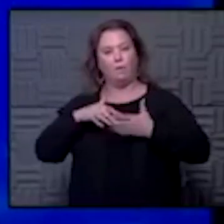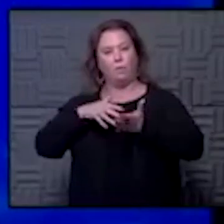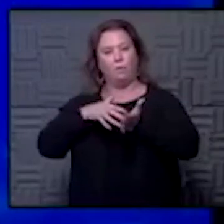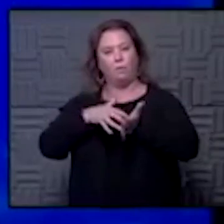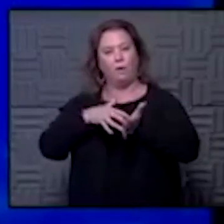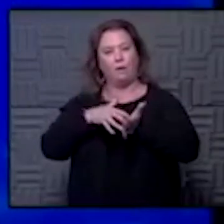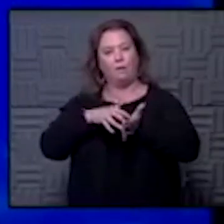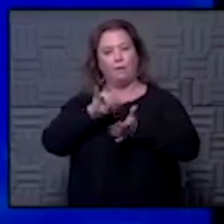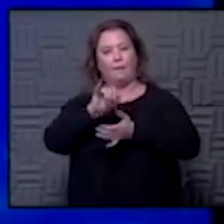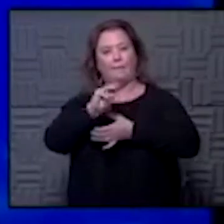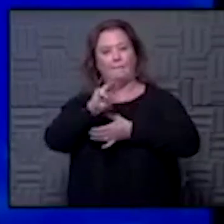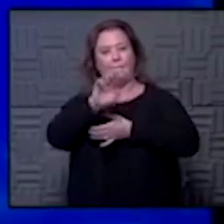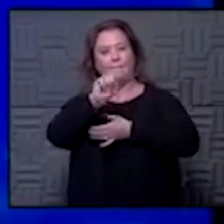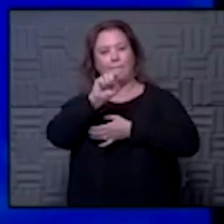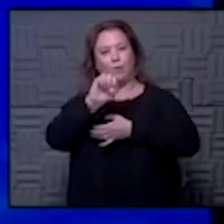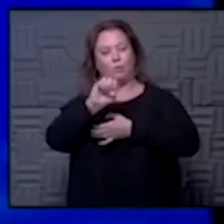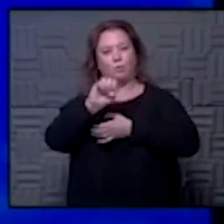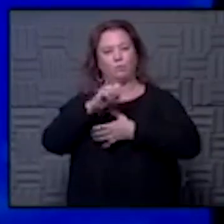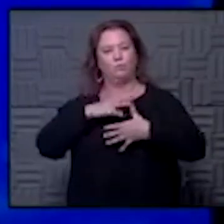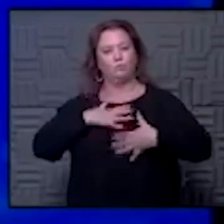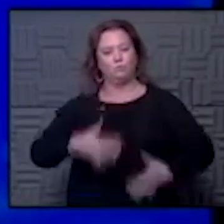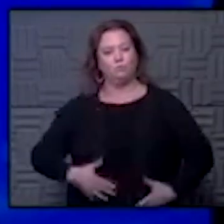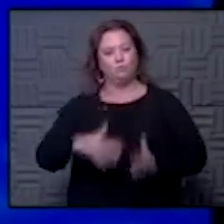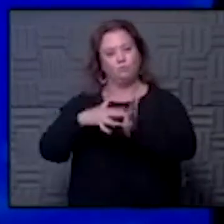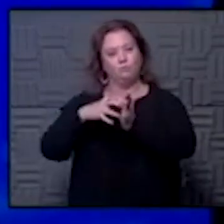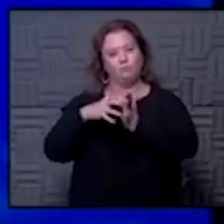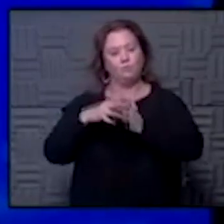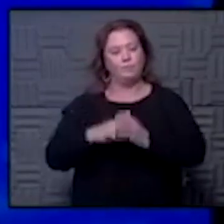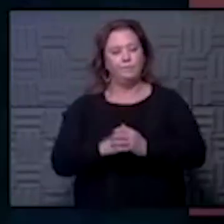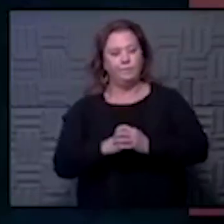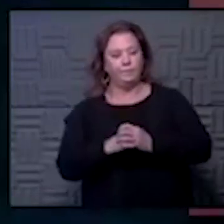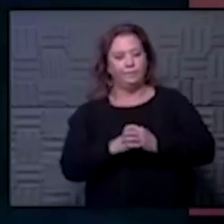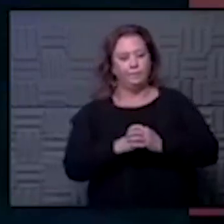compromised? Okay, great question. How about older folks or immune compromised, team?